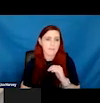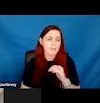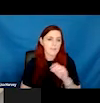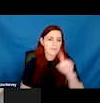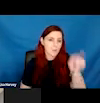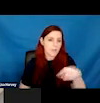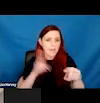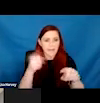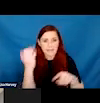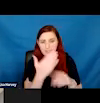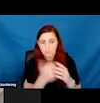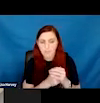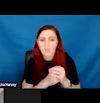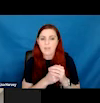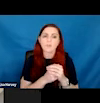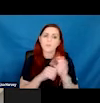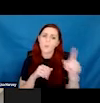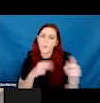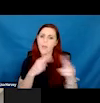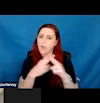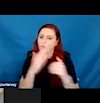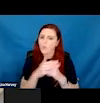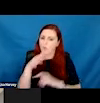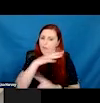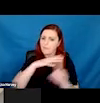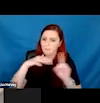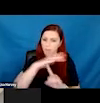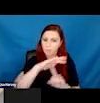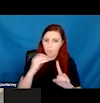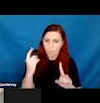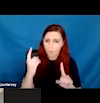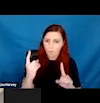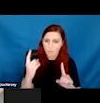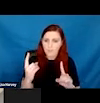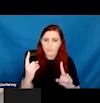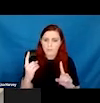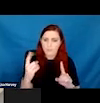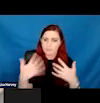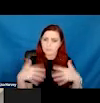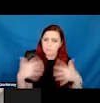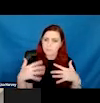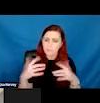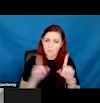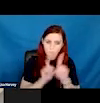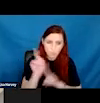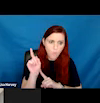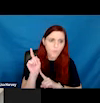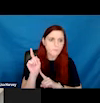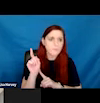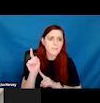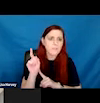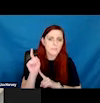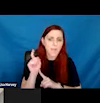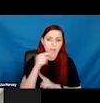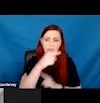Okay, so in the outdoor environment, one of the things that has really, really improved, and this document will